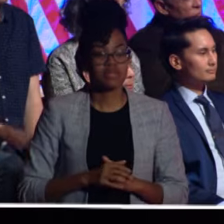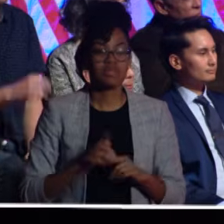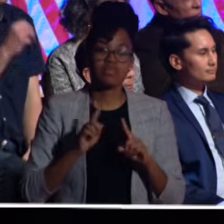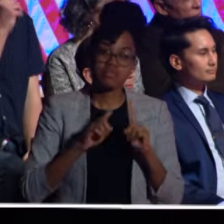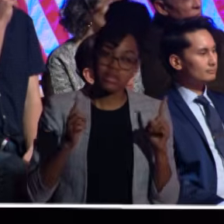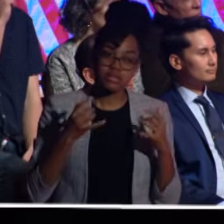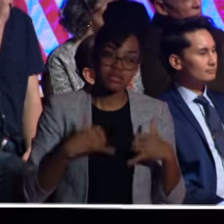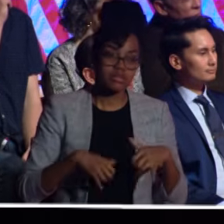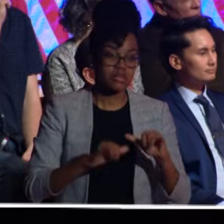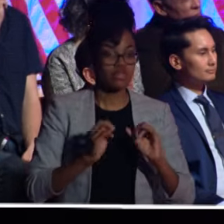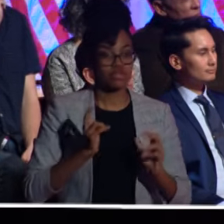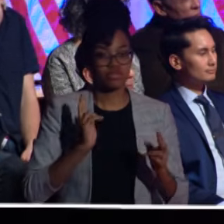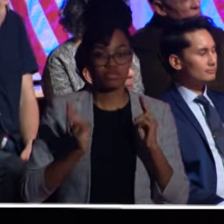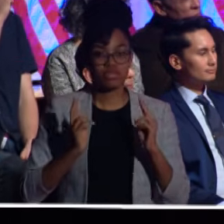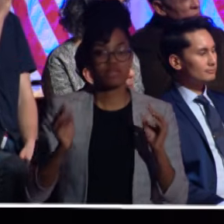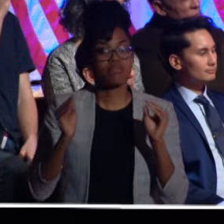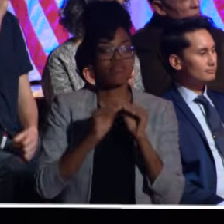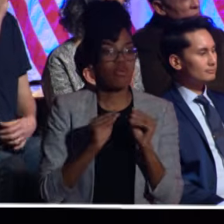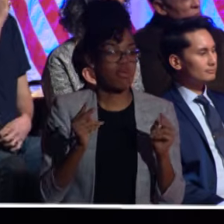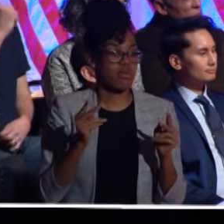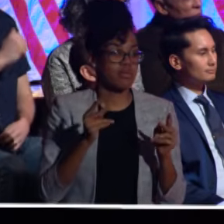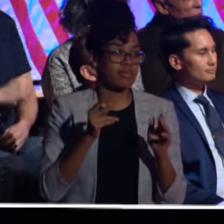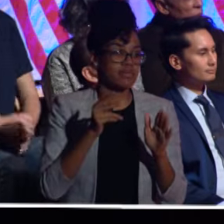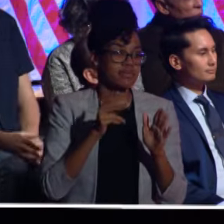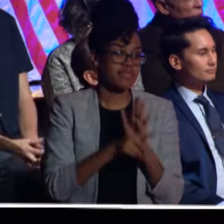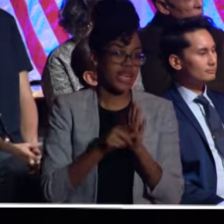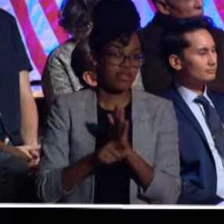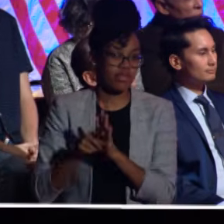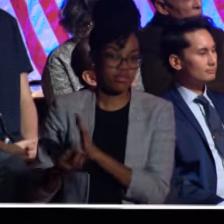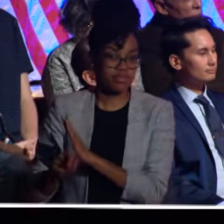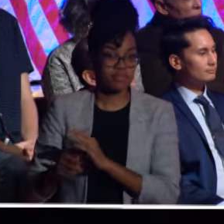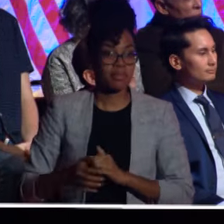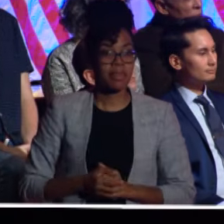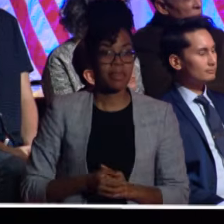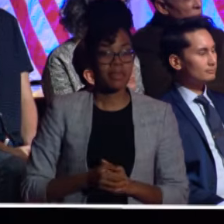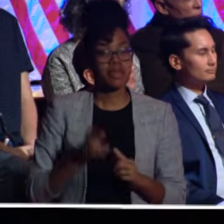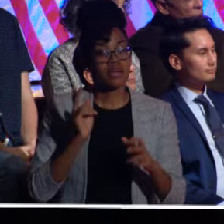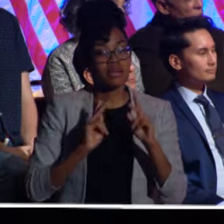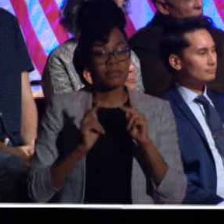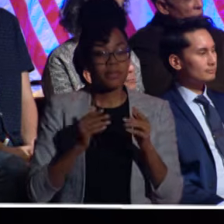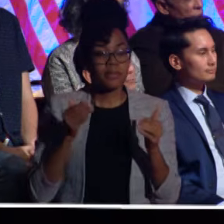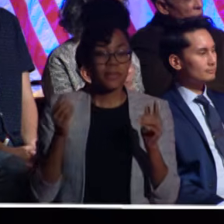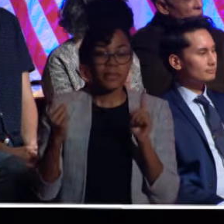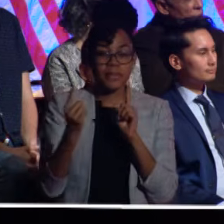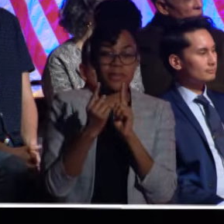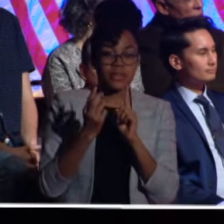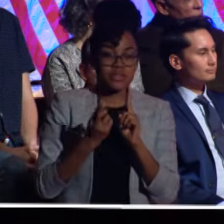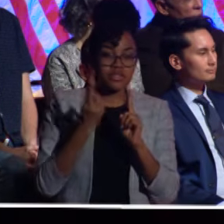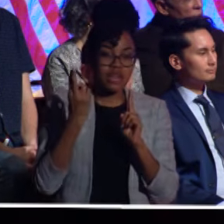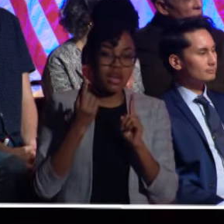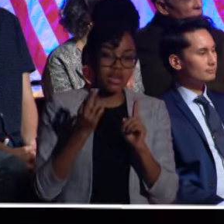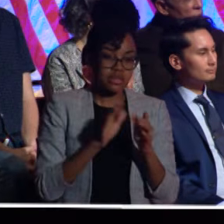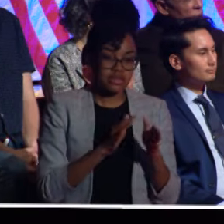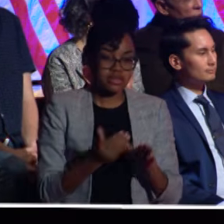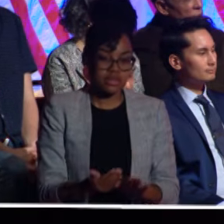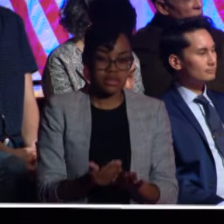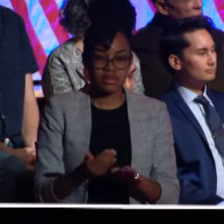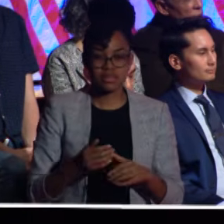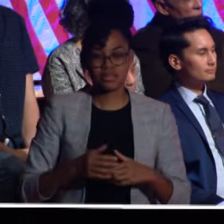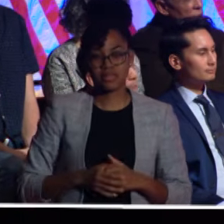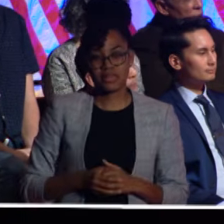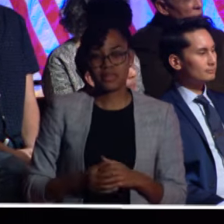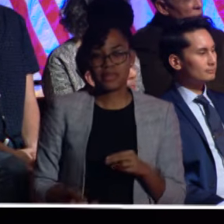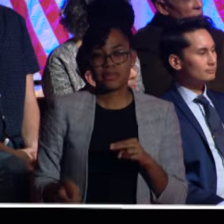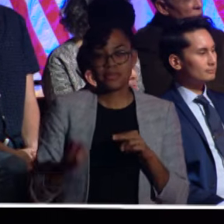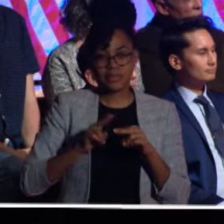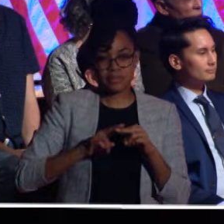fatal. People are getting shot at closer range, there have been more shots fired, and it's still much too easy for people,